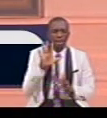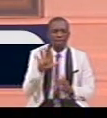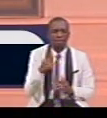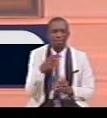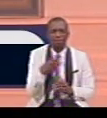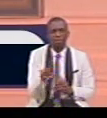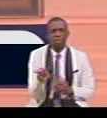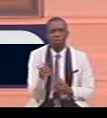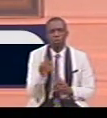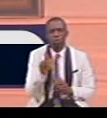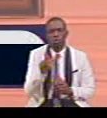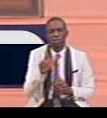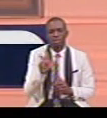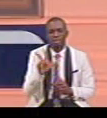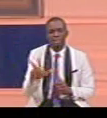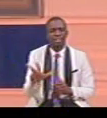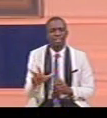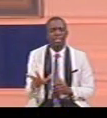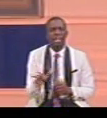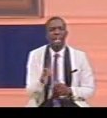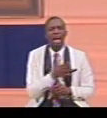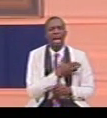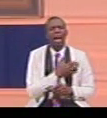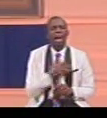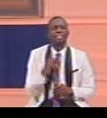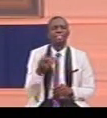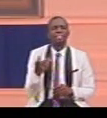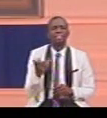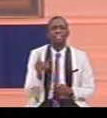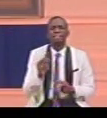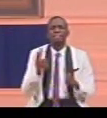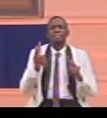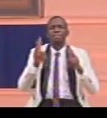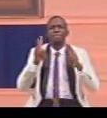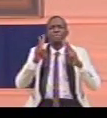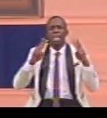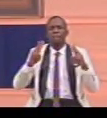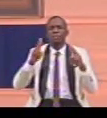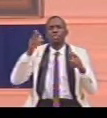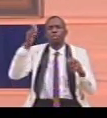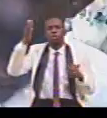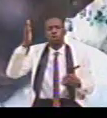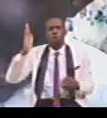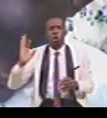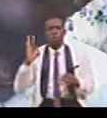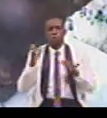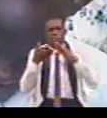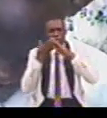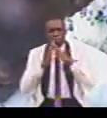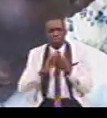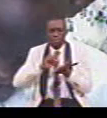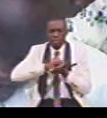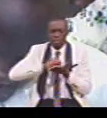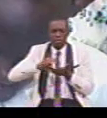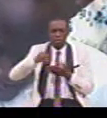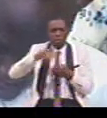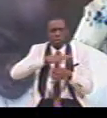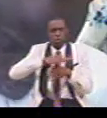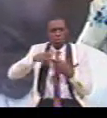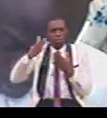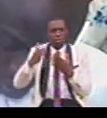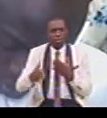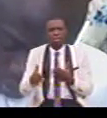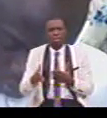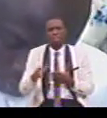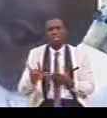23 and the Very God of Peace sanctify you holy he will sanctify you holy and I